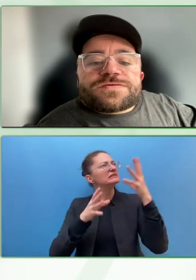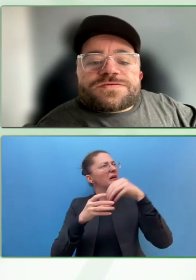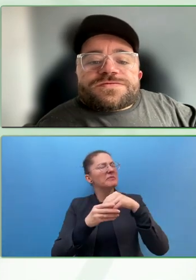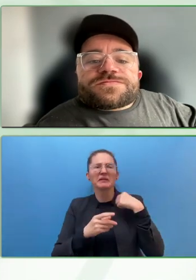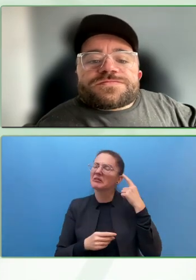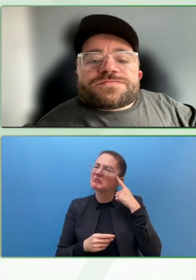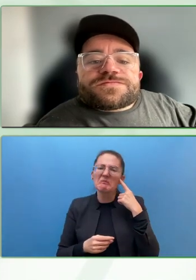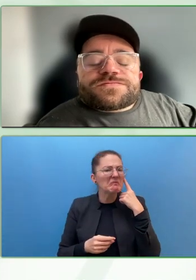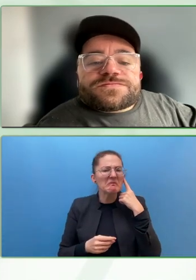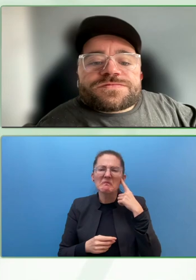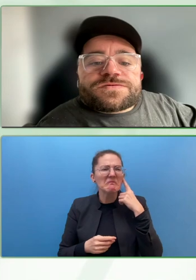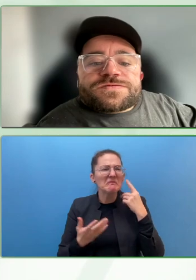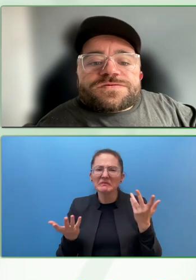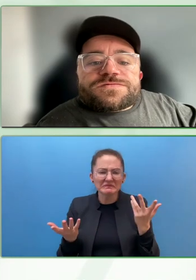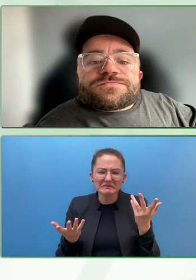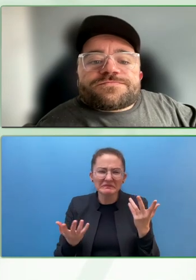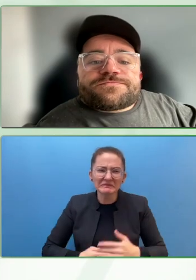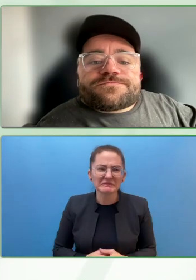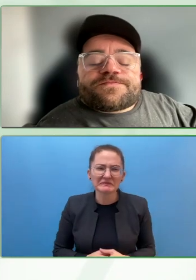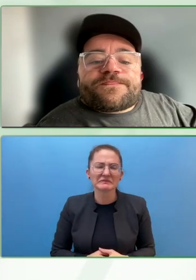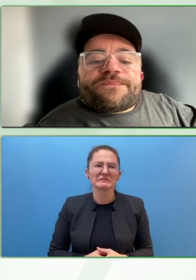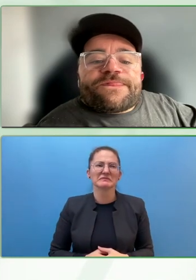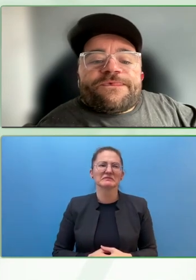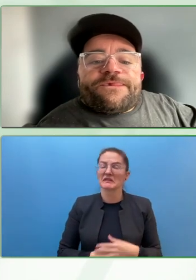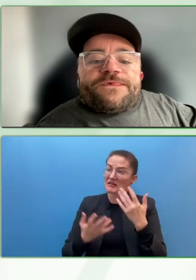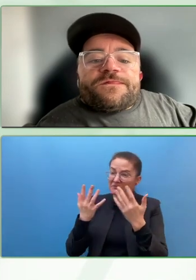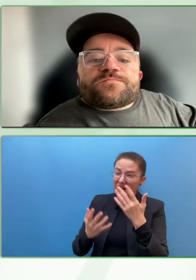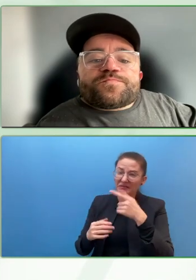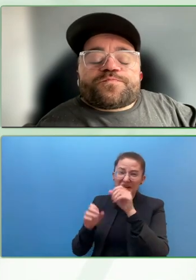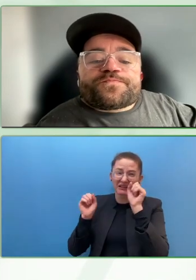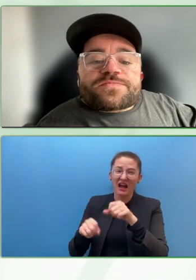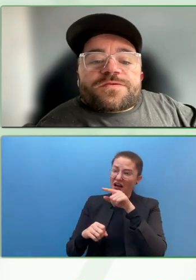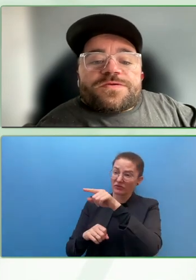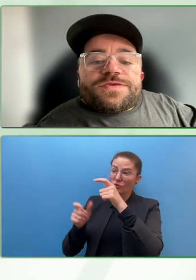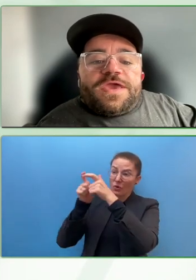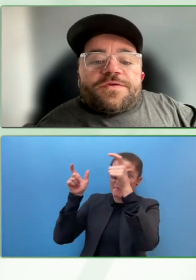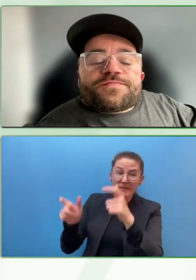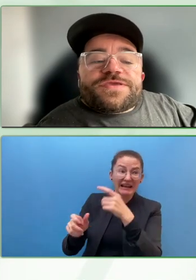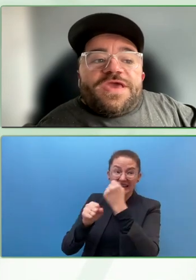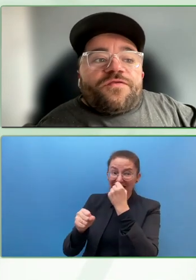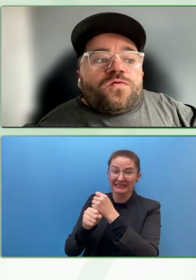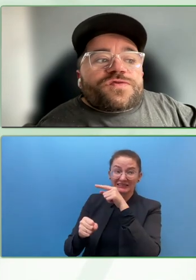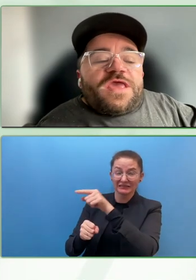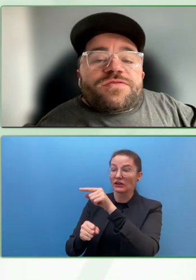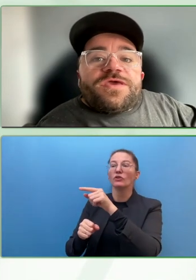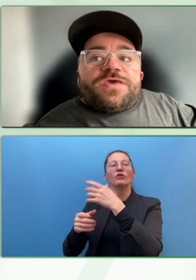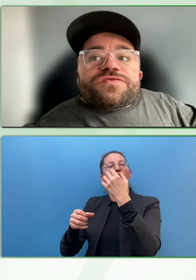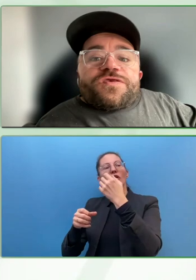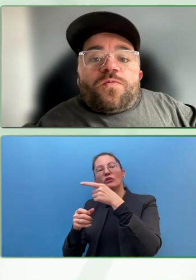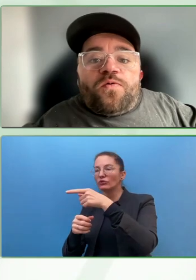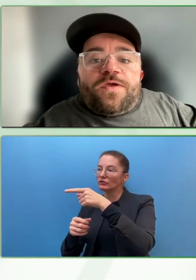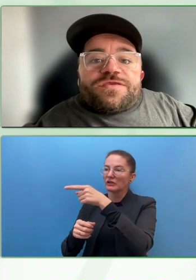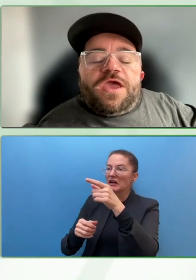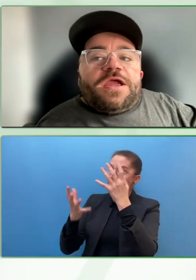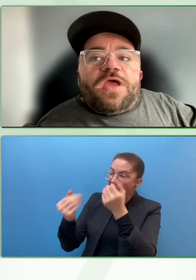with that you are, you know, they are the shining examples of how you do it. Yeah, yeah, of course. And to